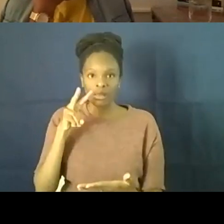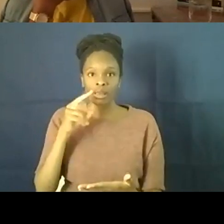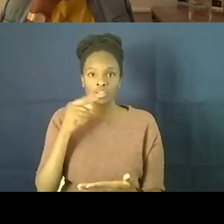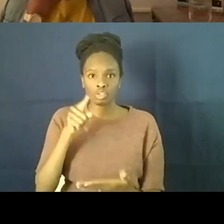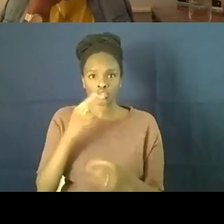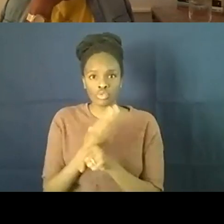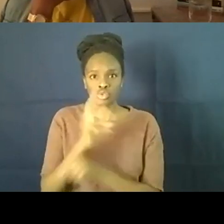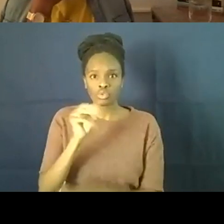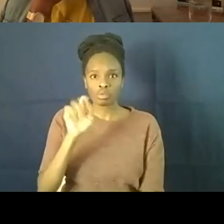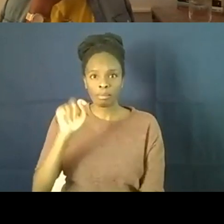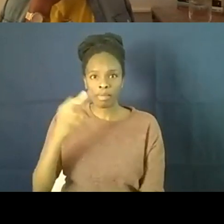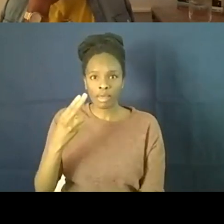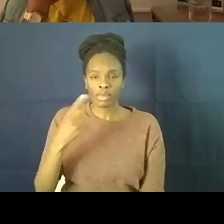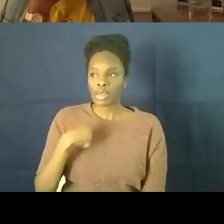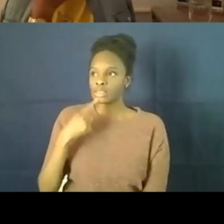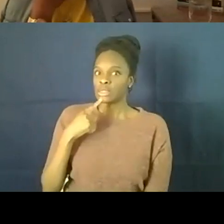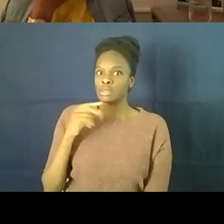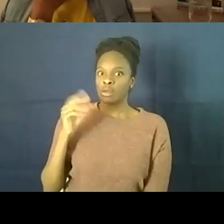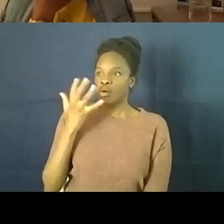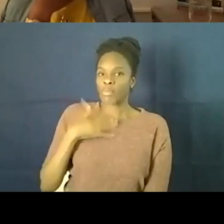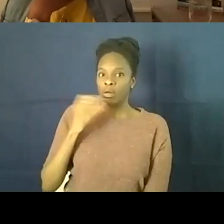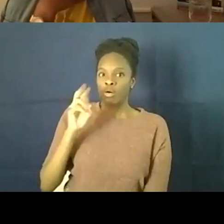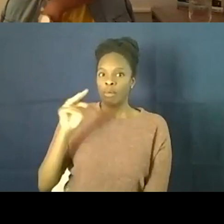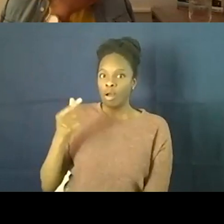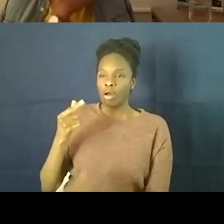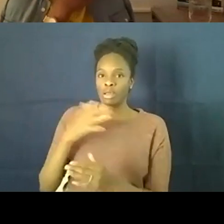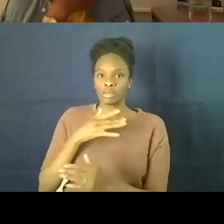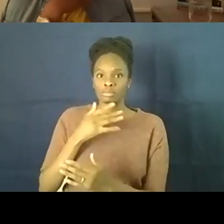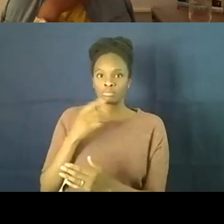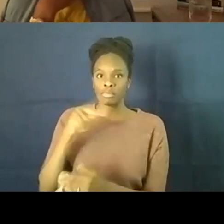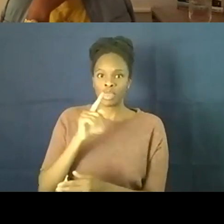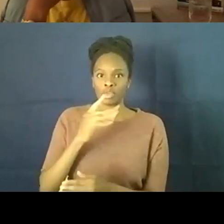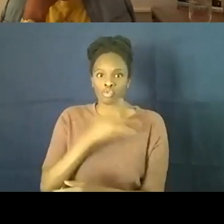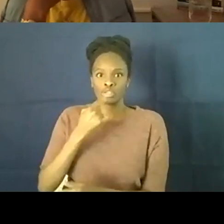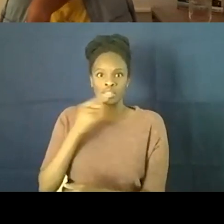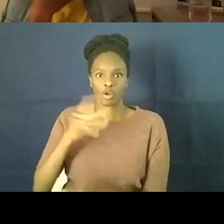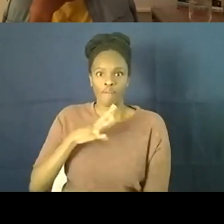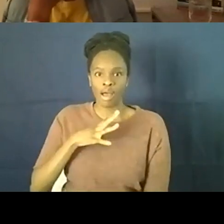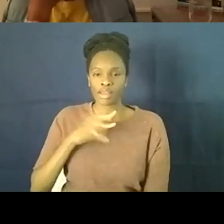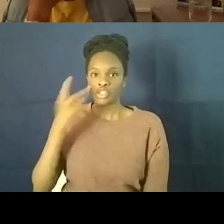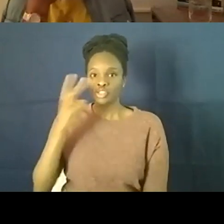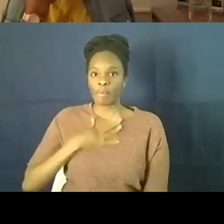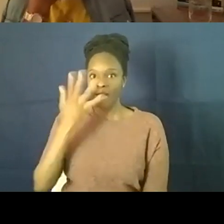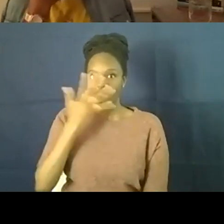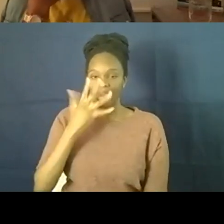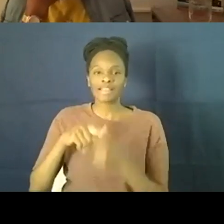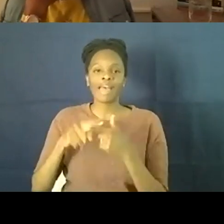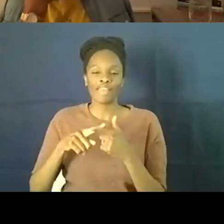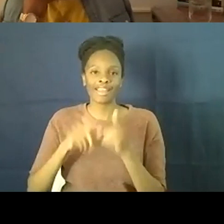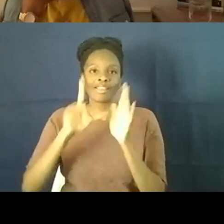methamphetamine? And I was just like, oh my God, like usually they just say, oh, you're fine. And then she saw my face minutes and minutes later and was